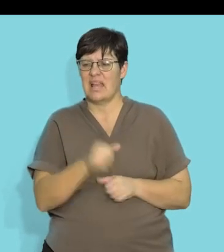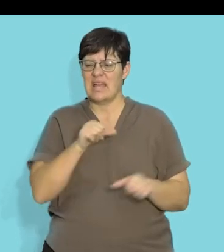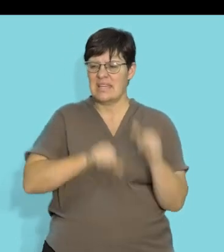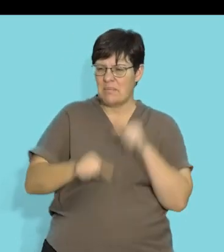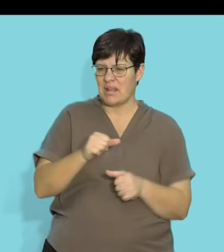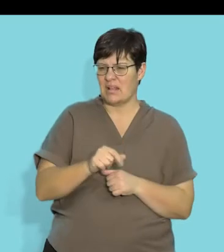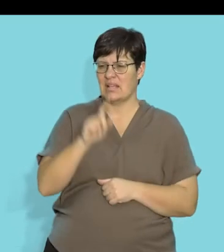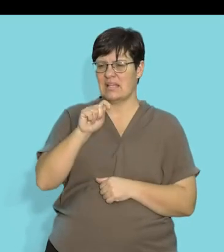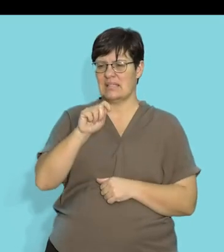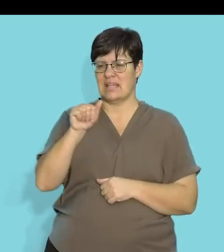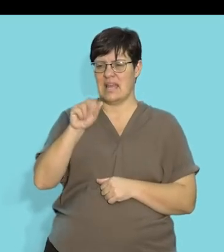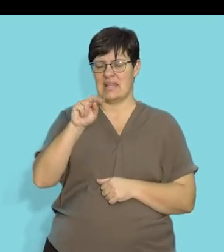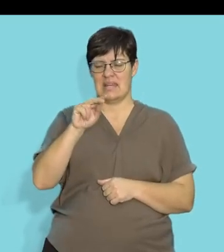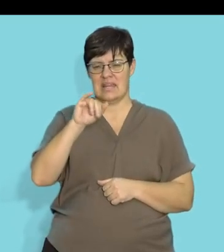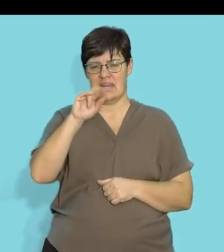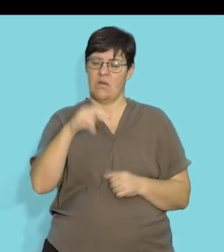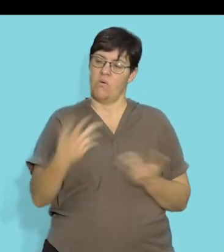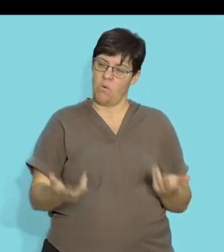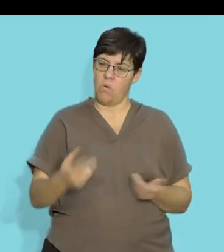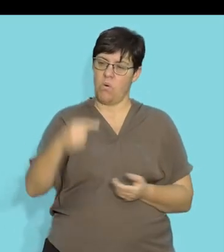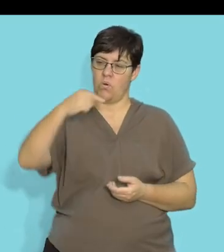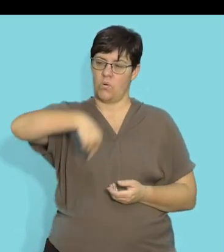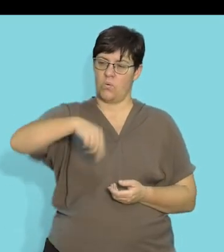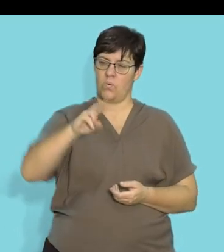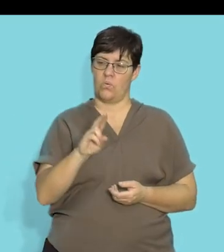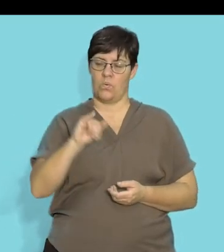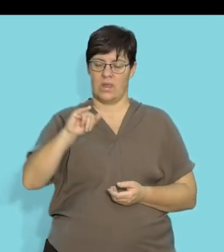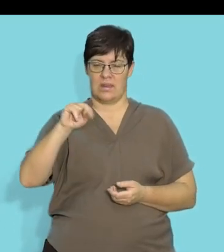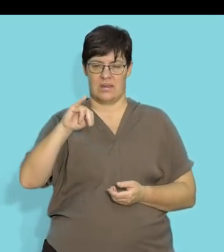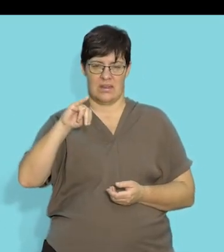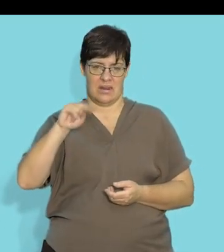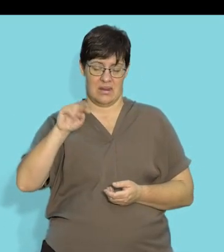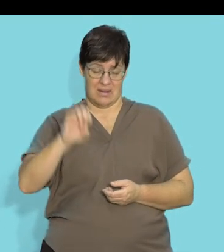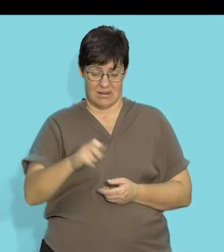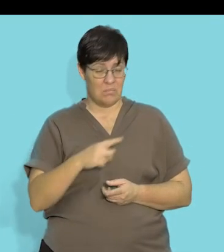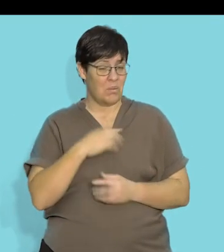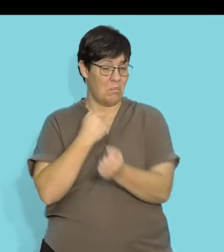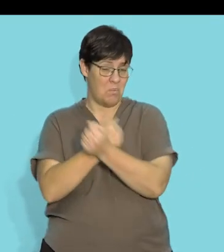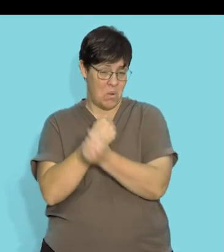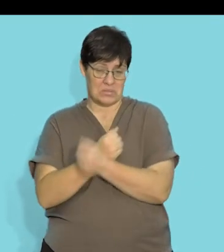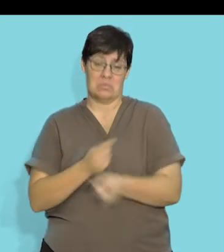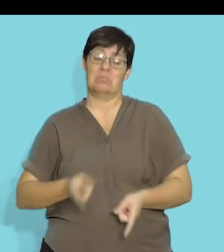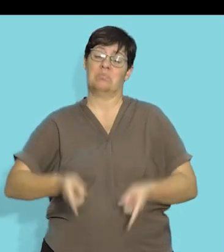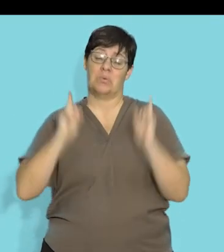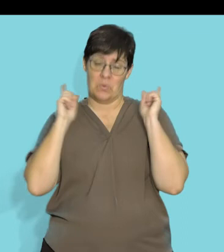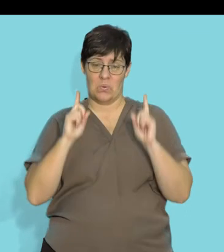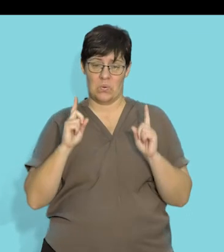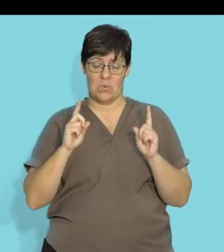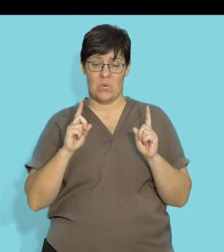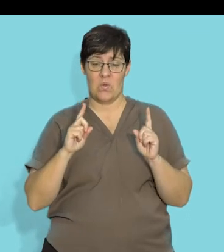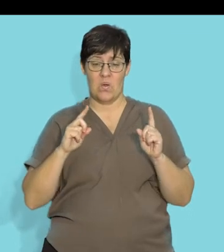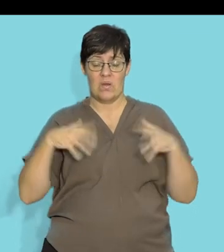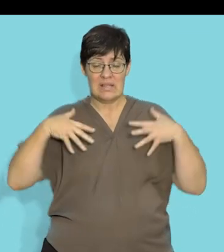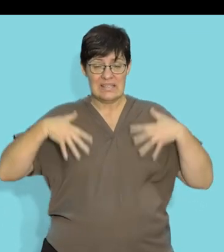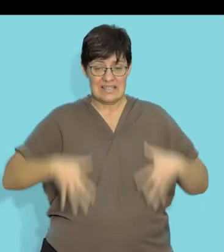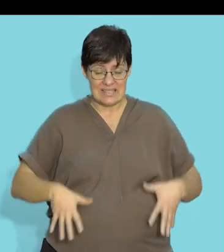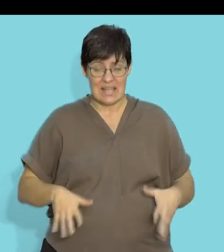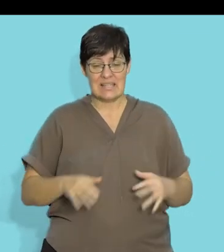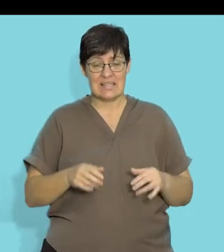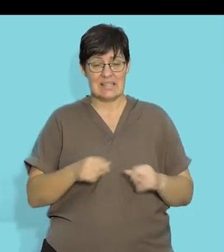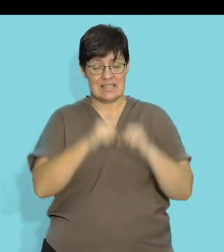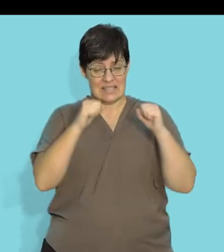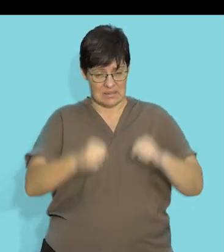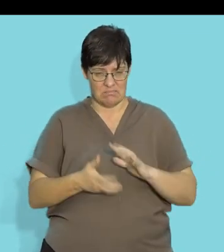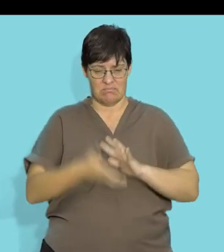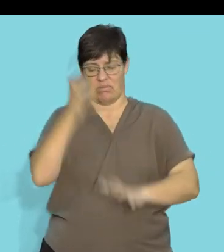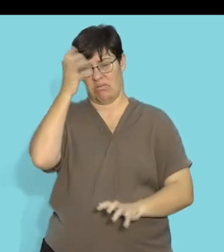chemicals called tannin or quinine. Okay, these can be very toxic and often affect the nervous system and also